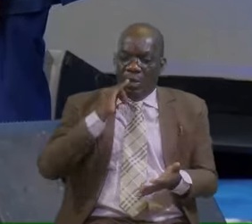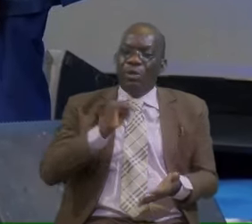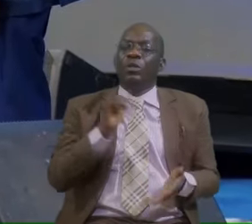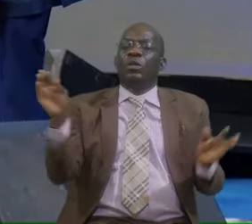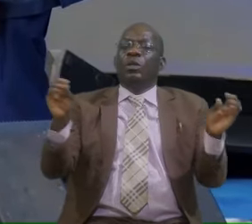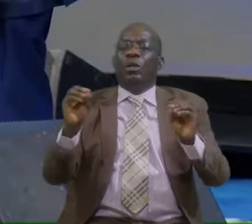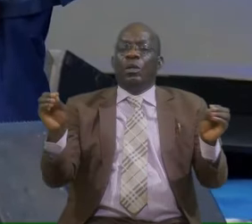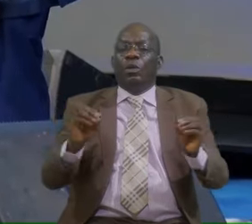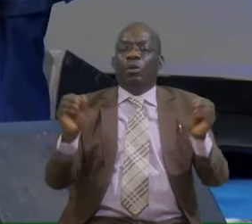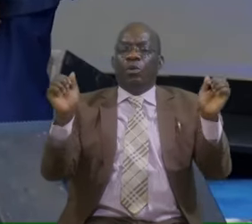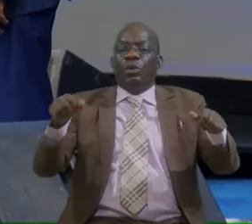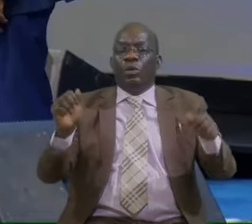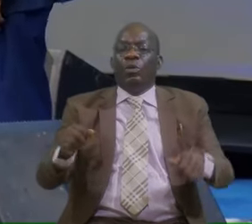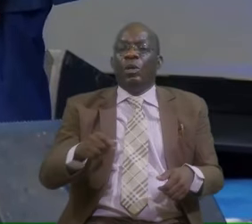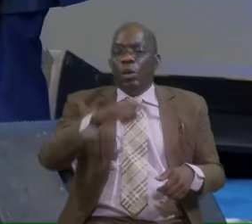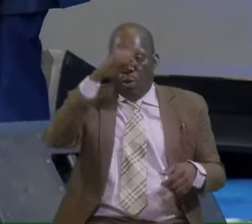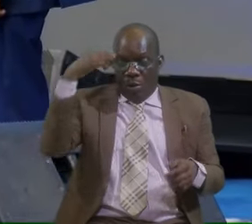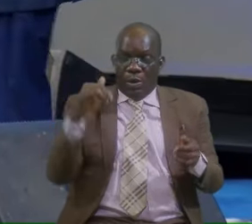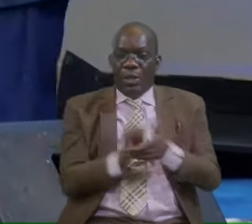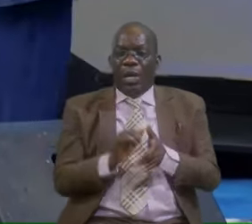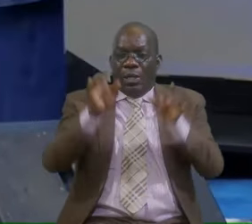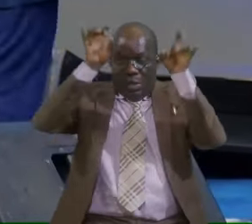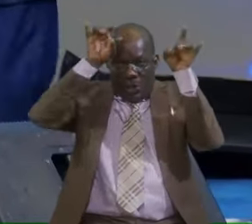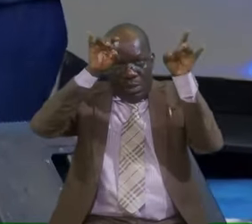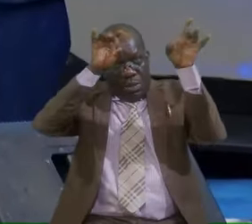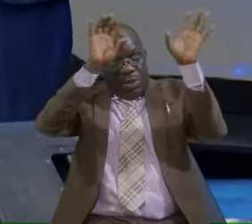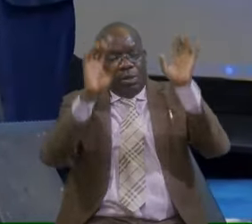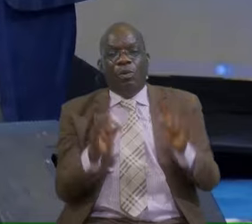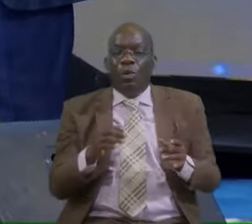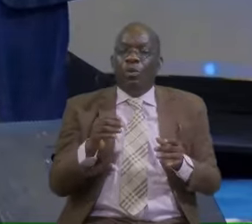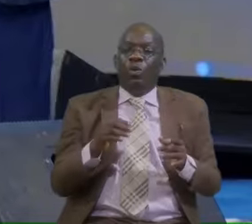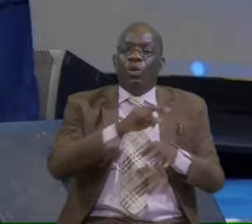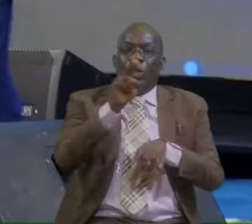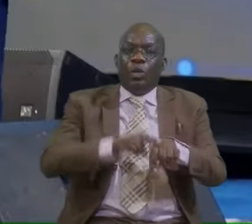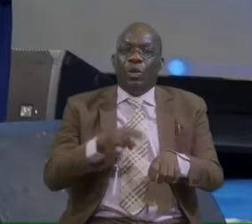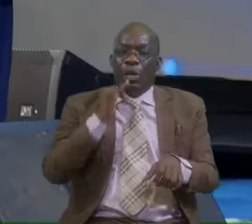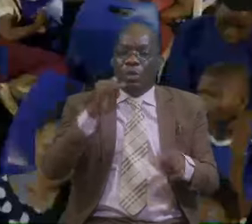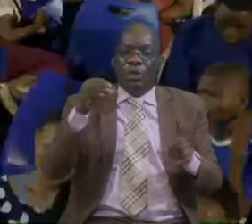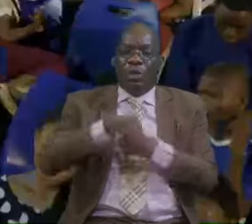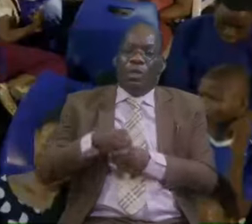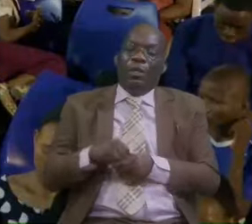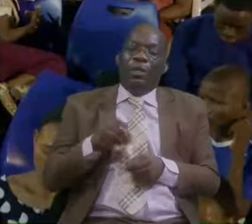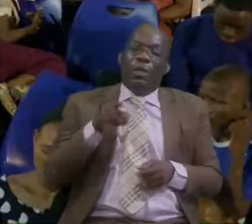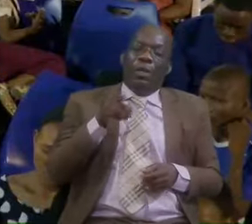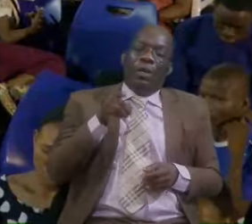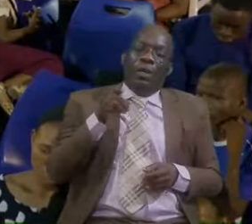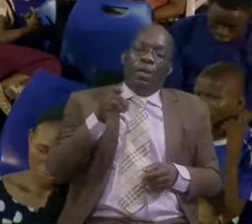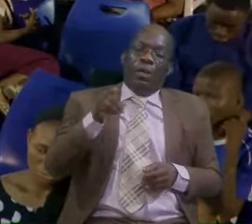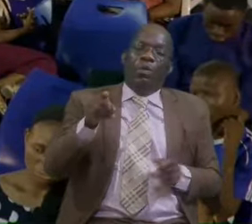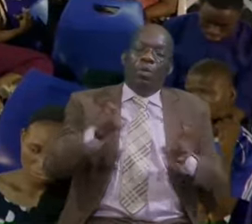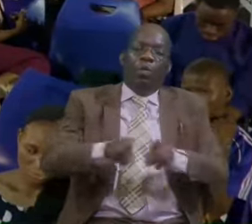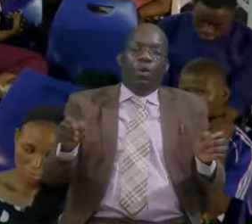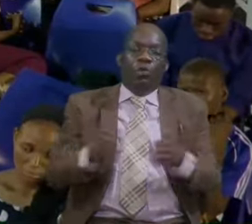the terrorizing nature is in him. But with God all things